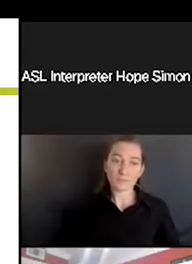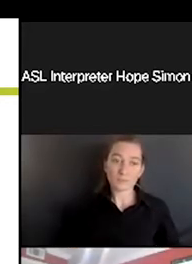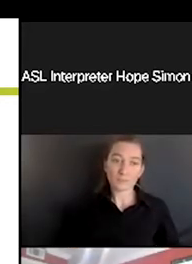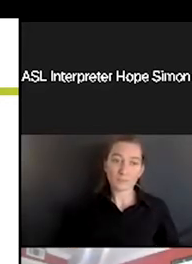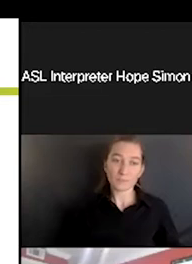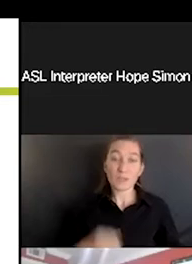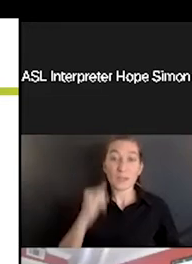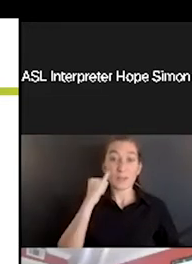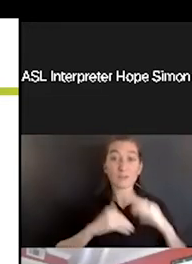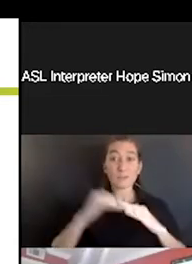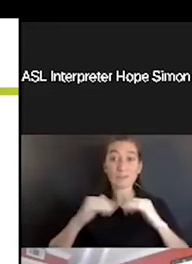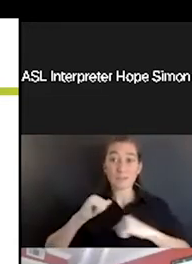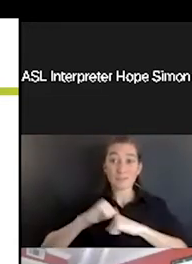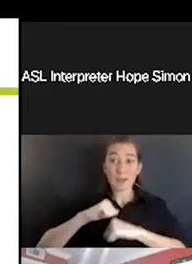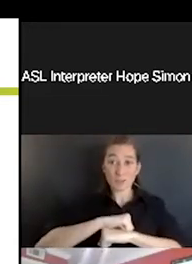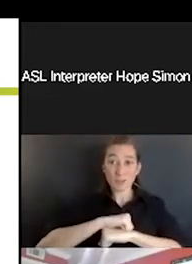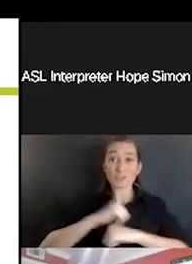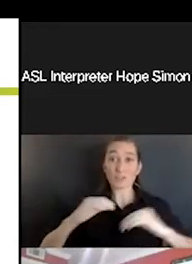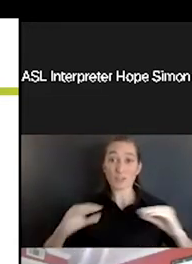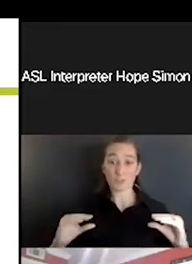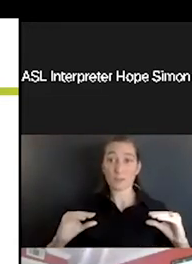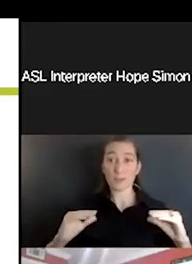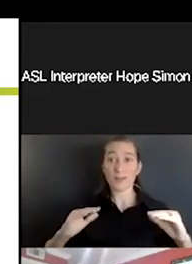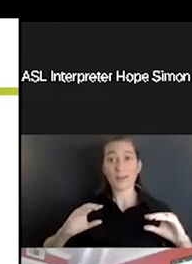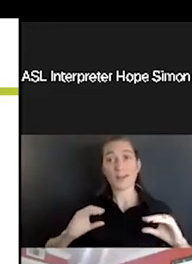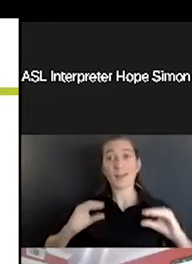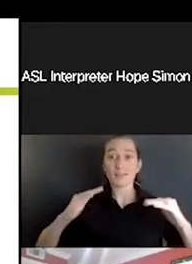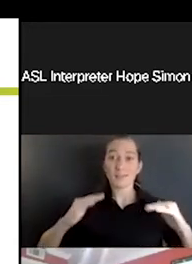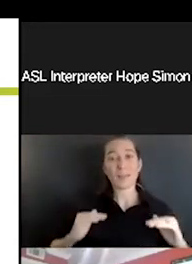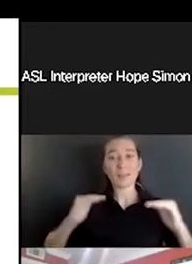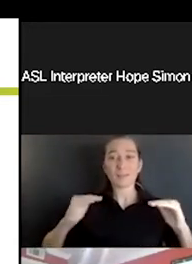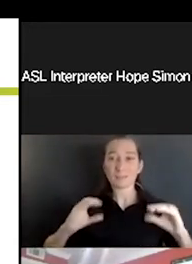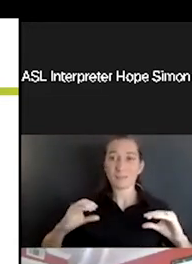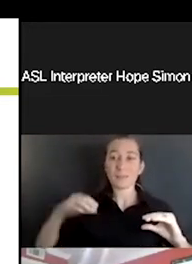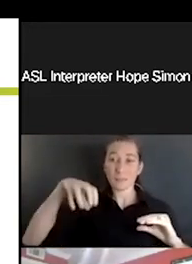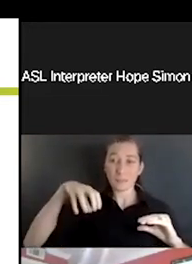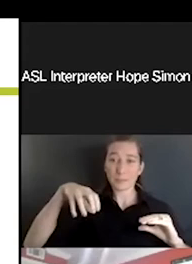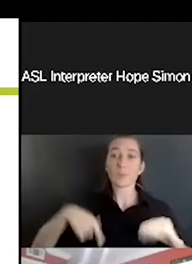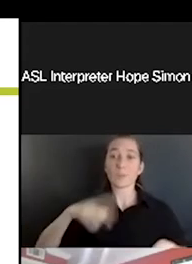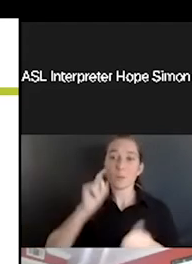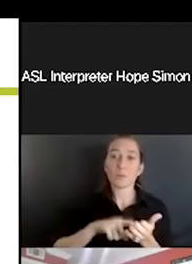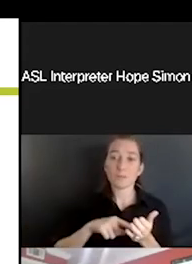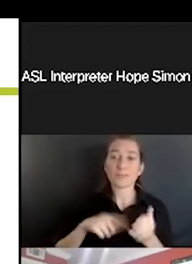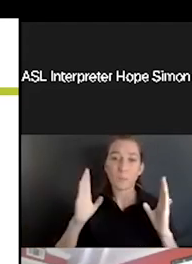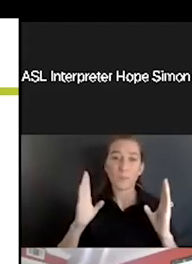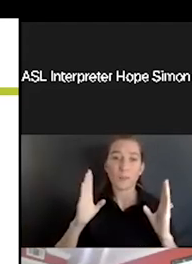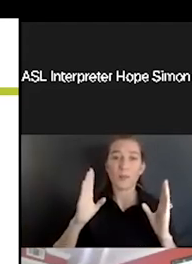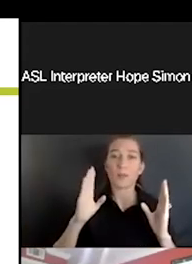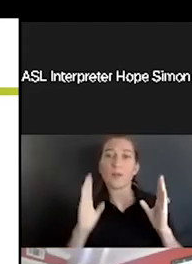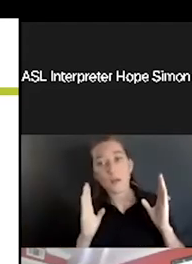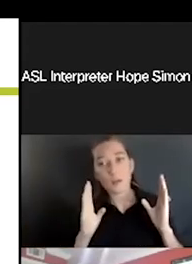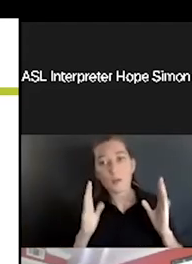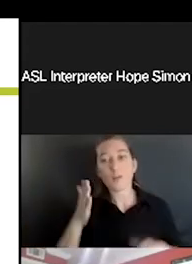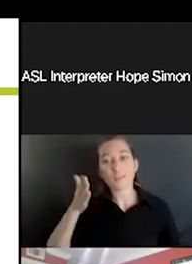earthquake, we see them that they actually collapse on their side. And the way we fix those is that we hire a contractor and we